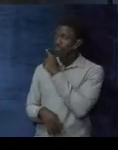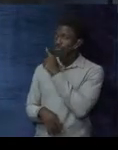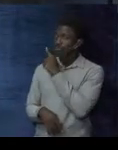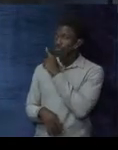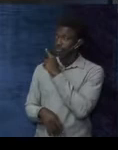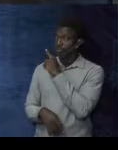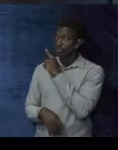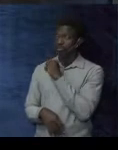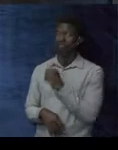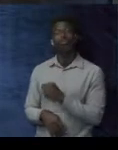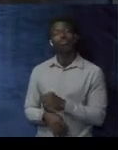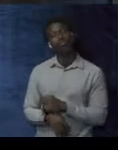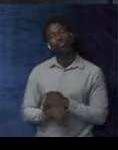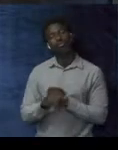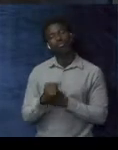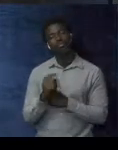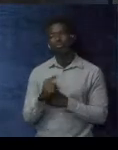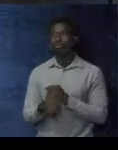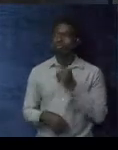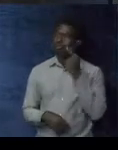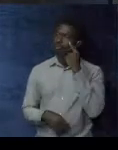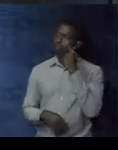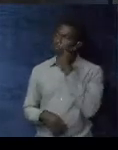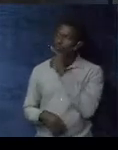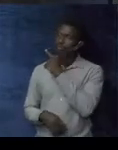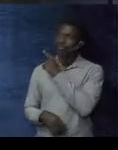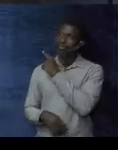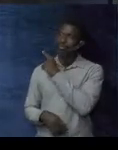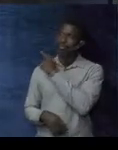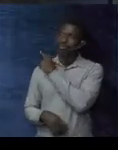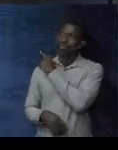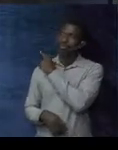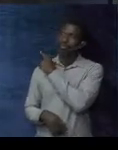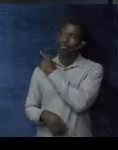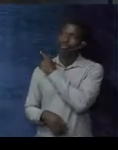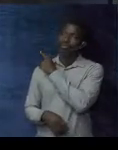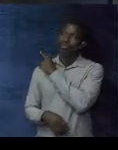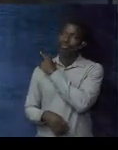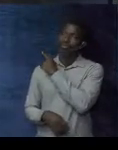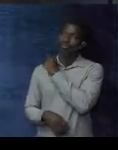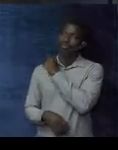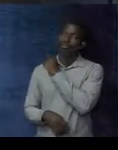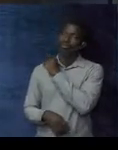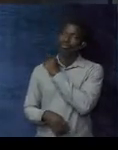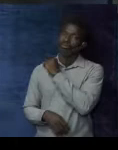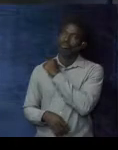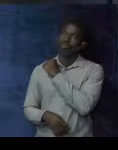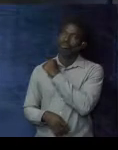that's a square. And from here to